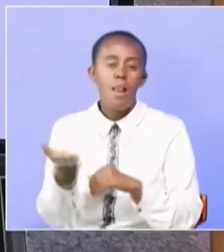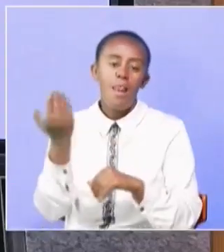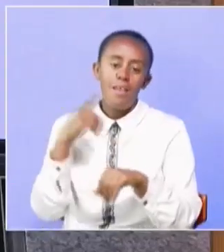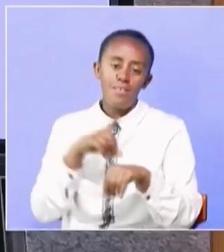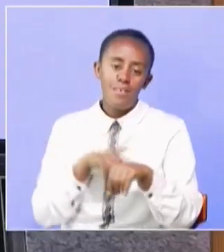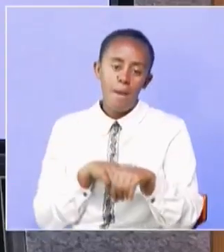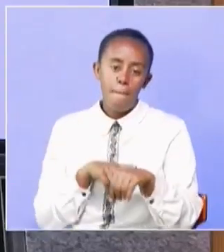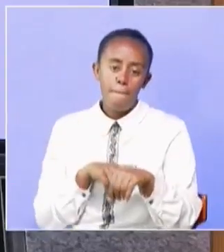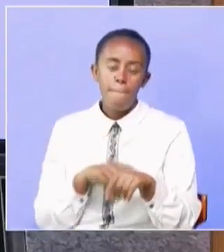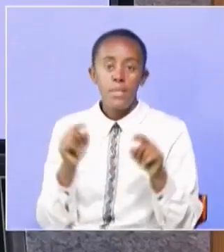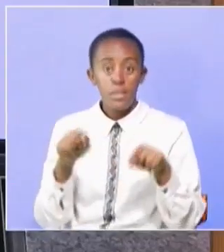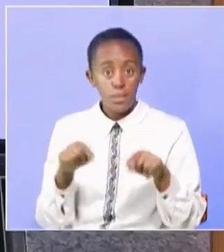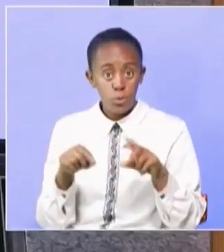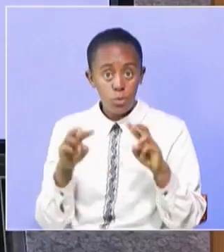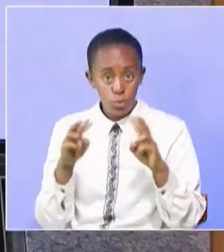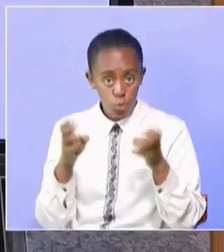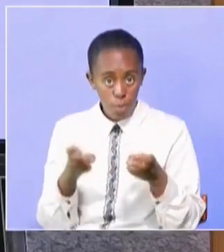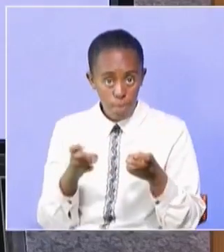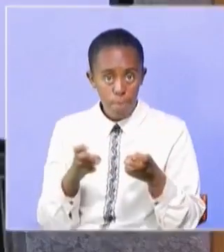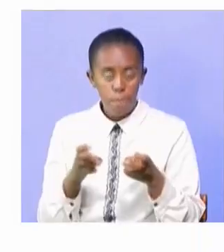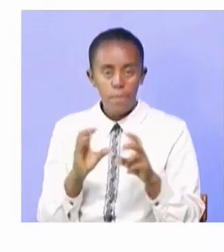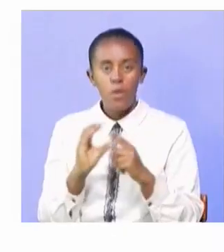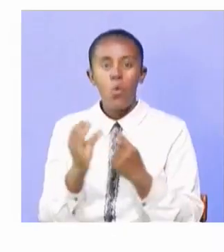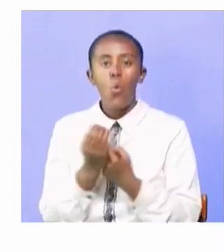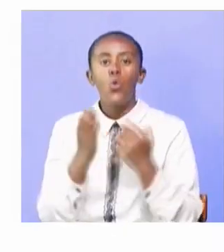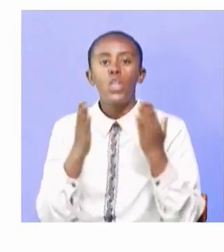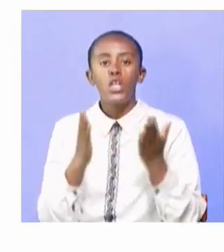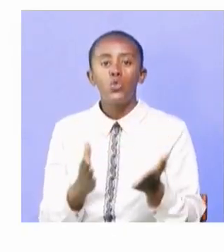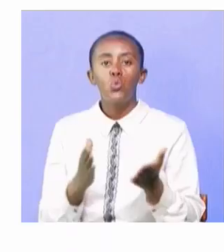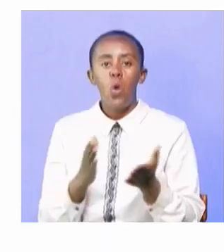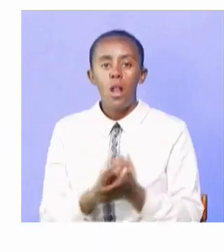time. So today's topic is contextual